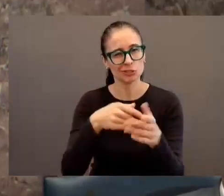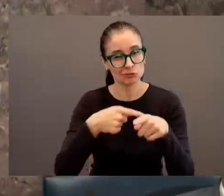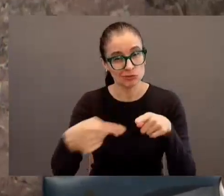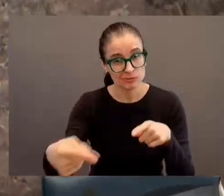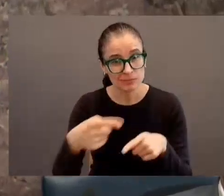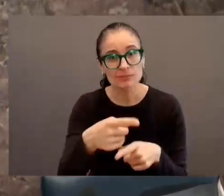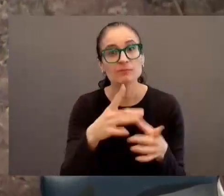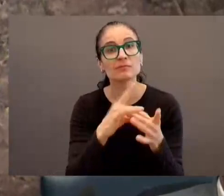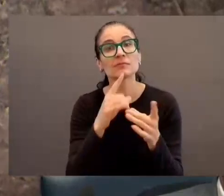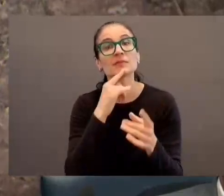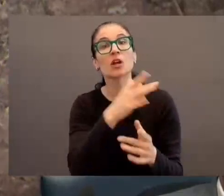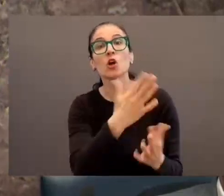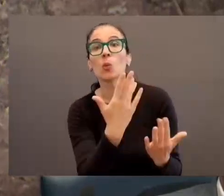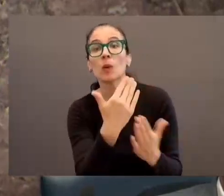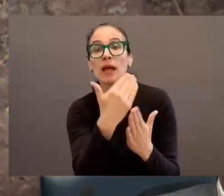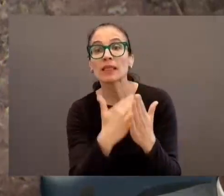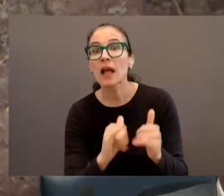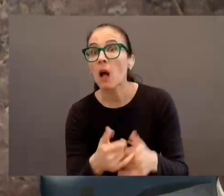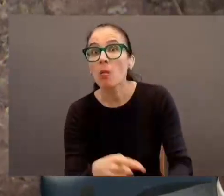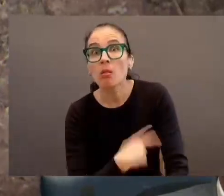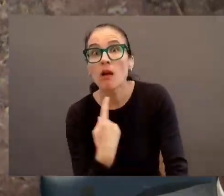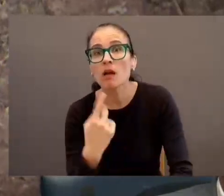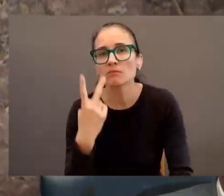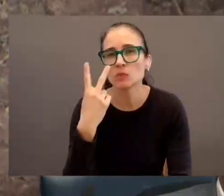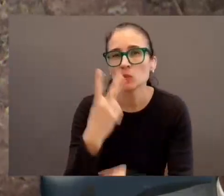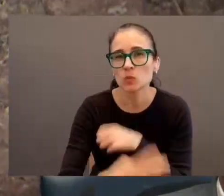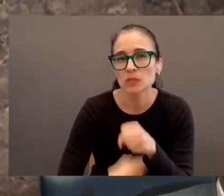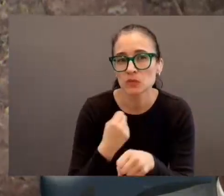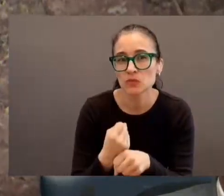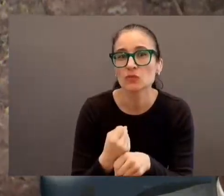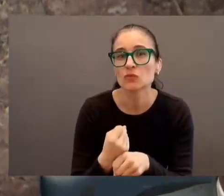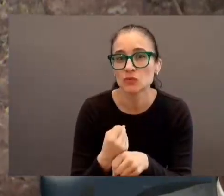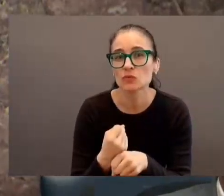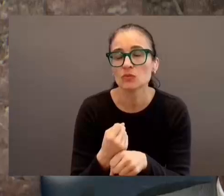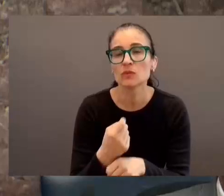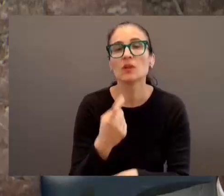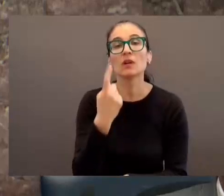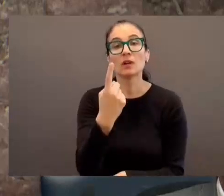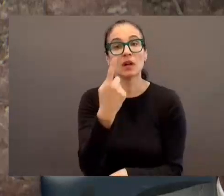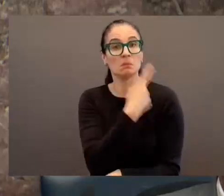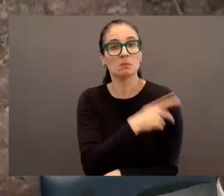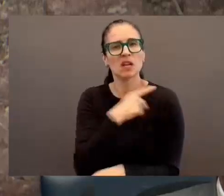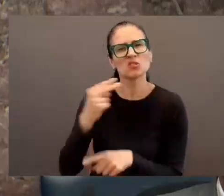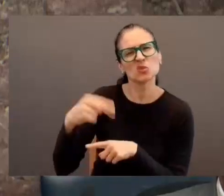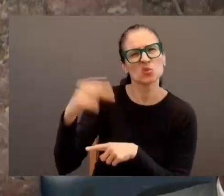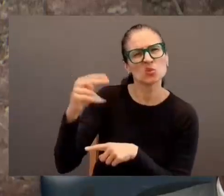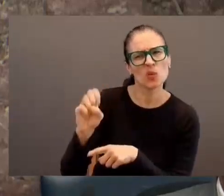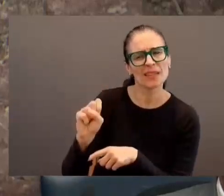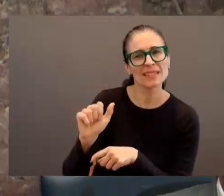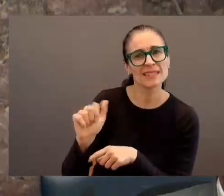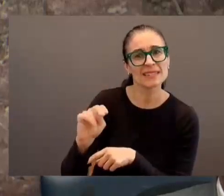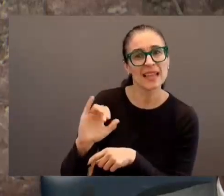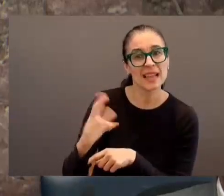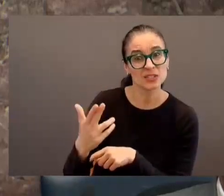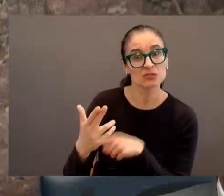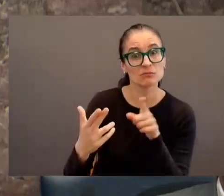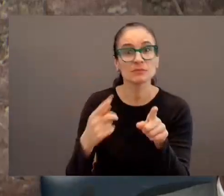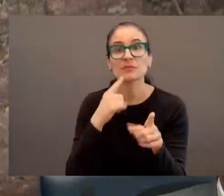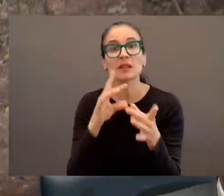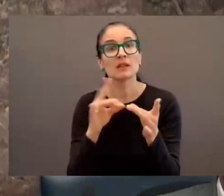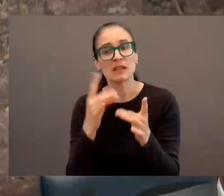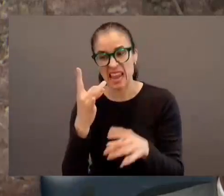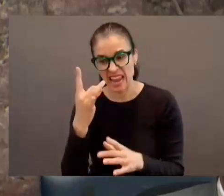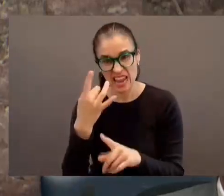A patient in North Saanich, it took 8 weeks to get a lung biopsy, and 6 months later hasn't seen